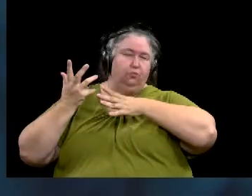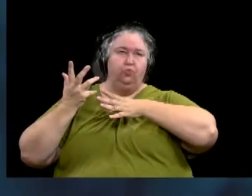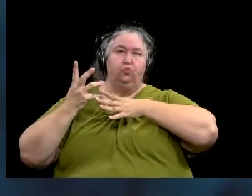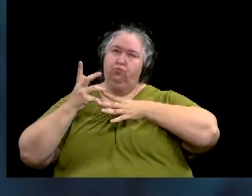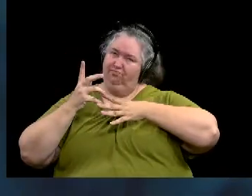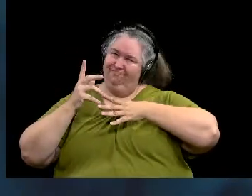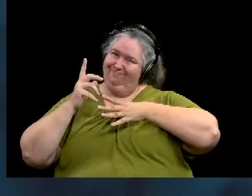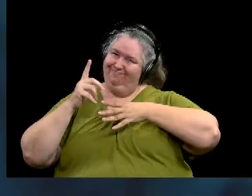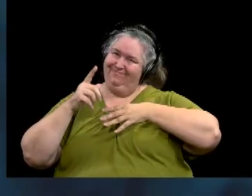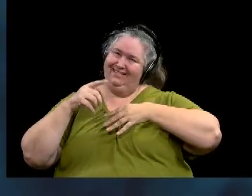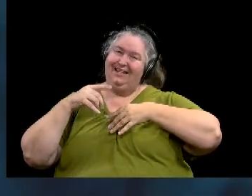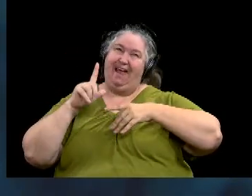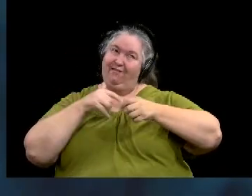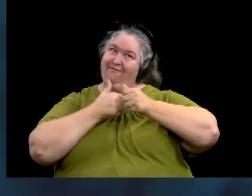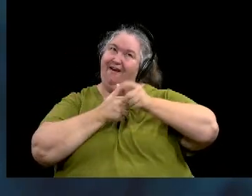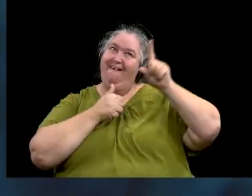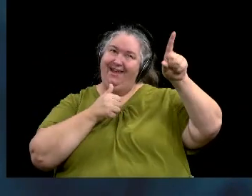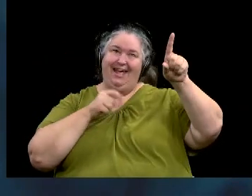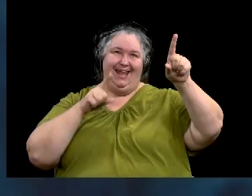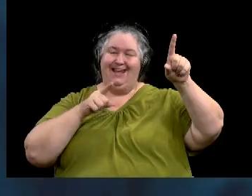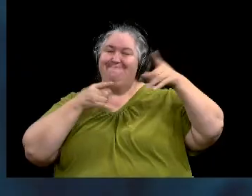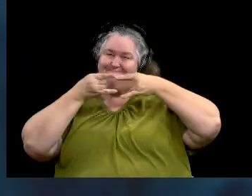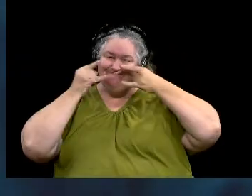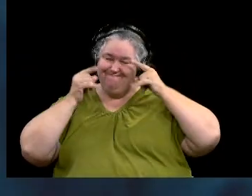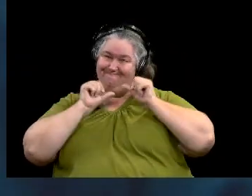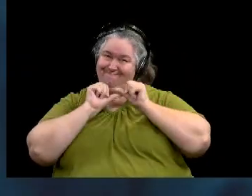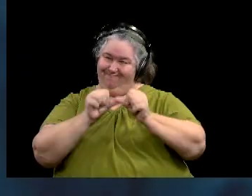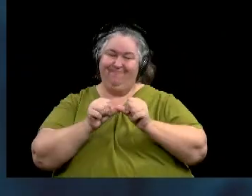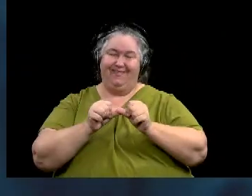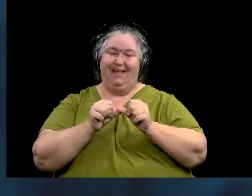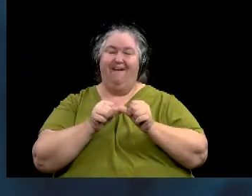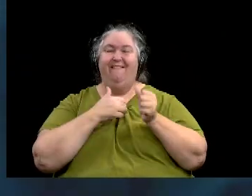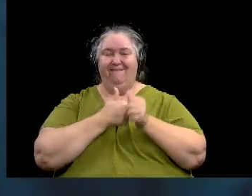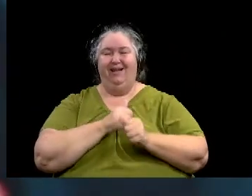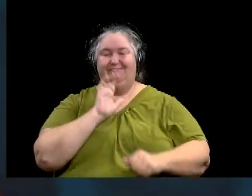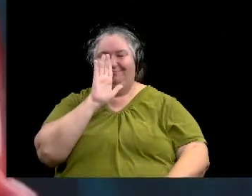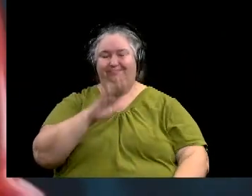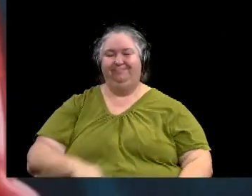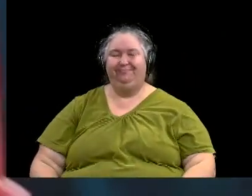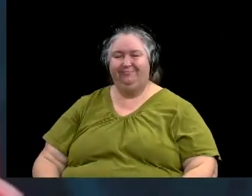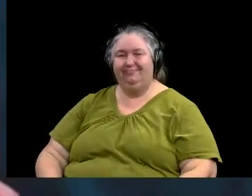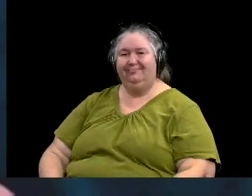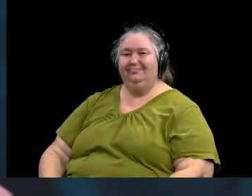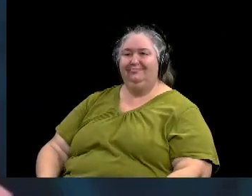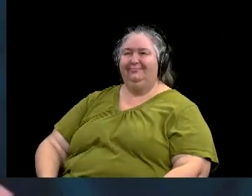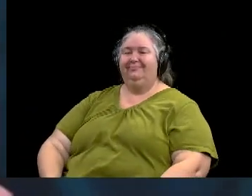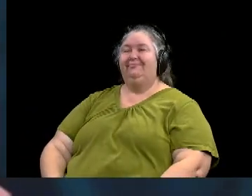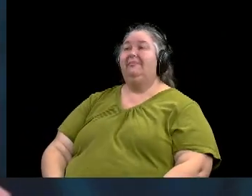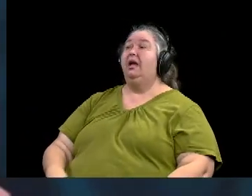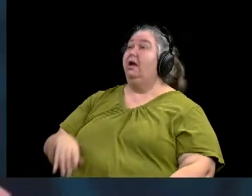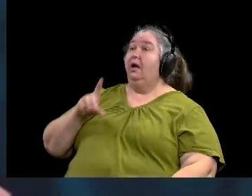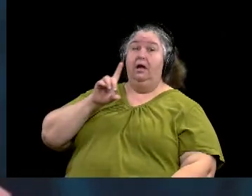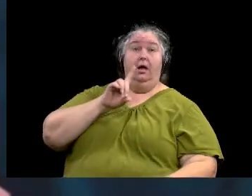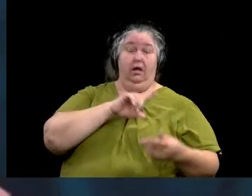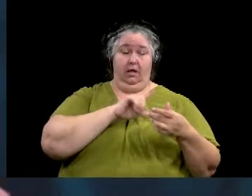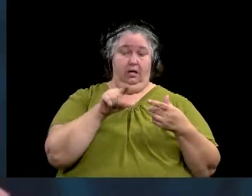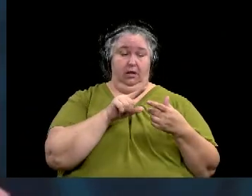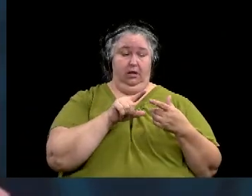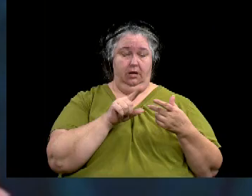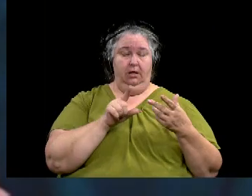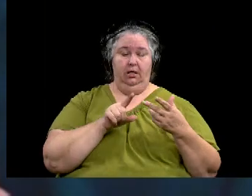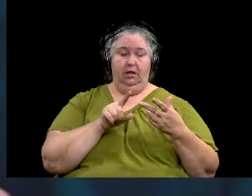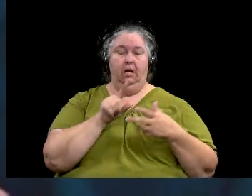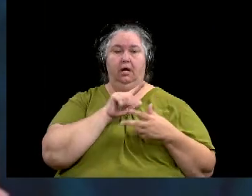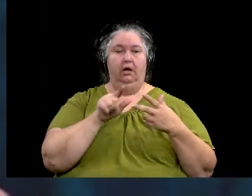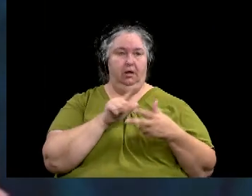Okay, very good. Okay, Shaquille, stay on the line. We'll come back to you in a minute. Drake Lawson, we're going to go back to you again for a second question. Do you